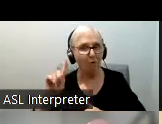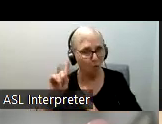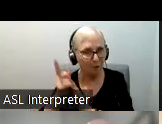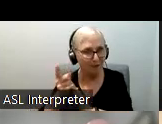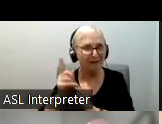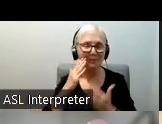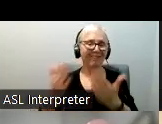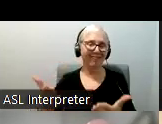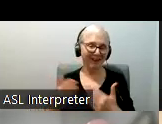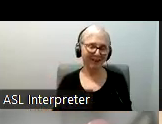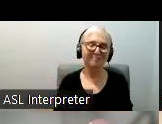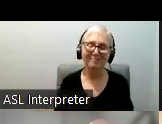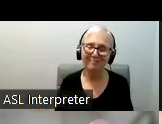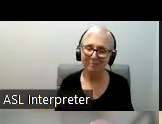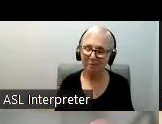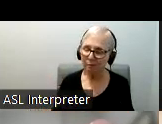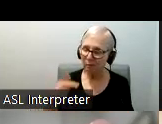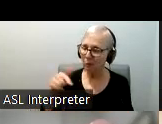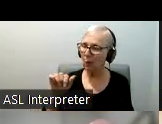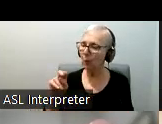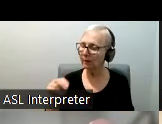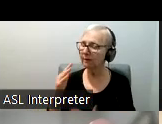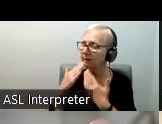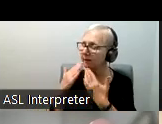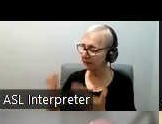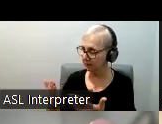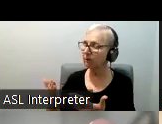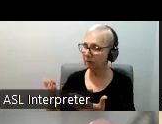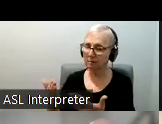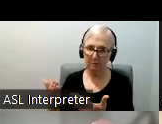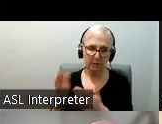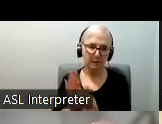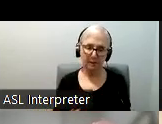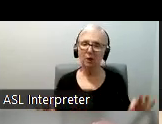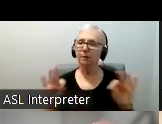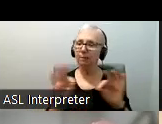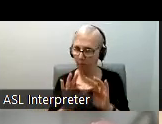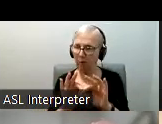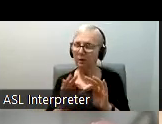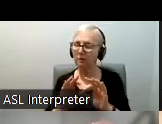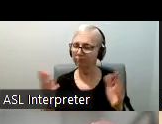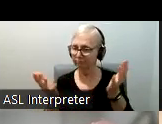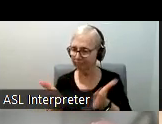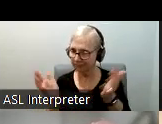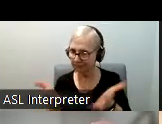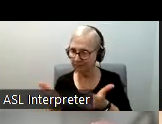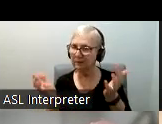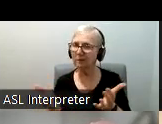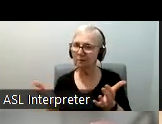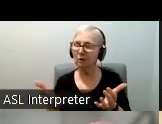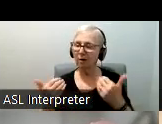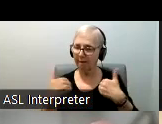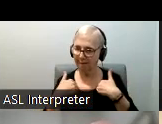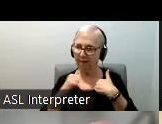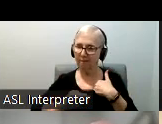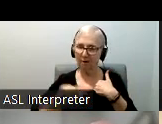thank you. Queen, thank you. And such an important conversation for us to be having all the time. Thank you for